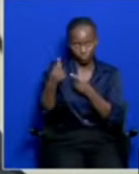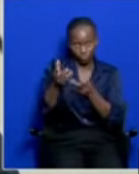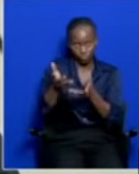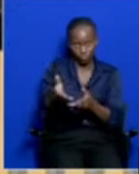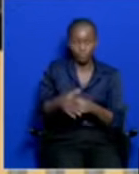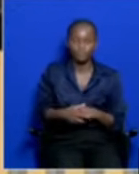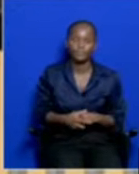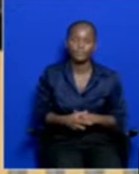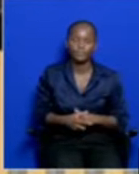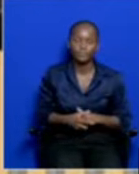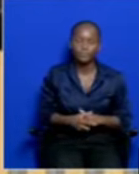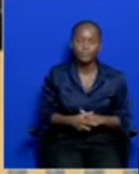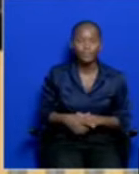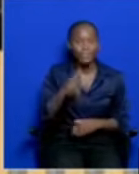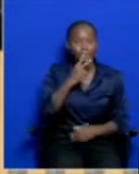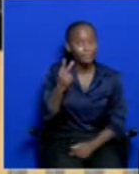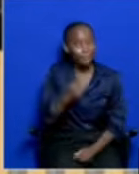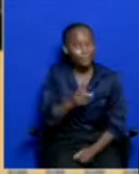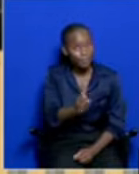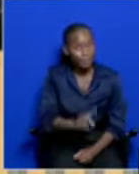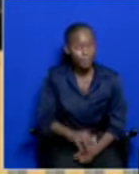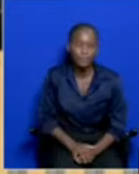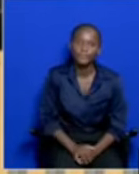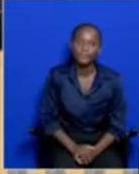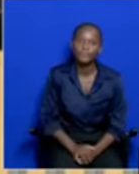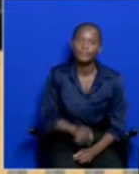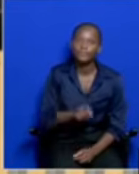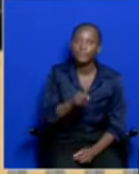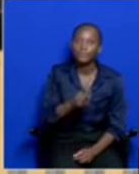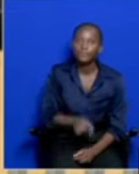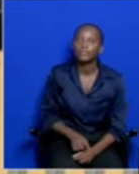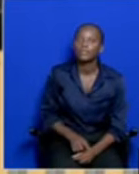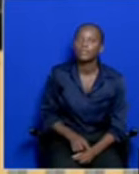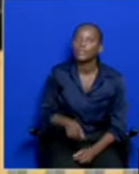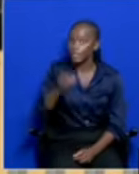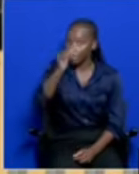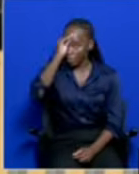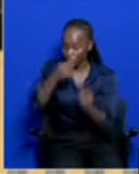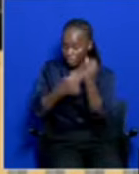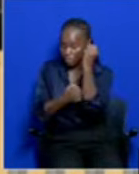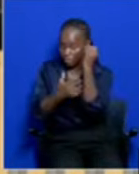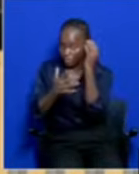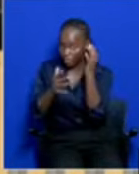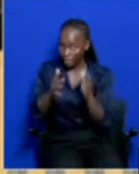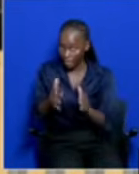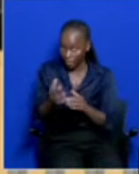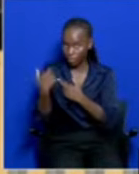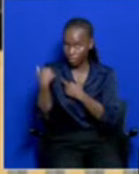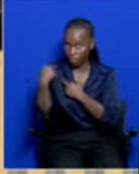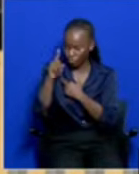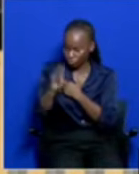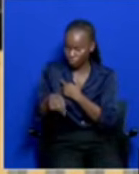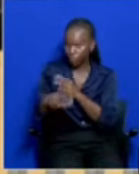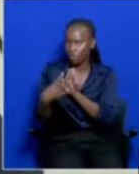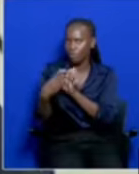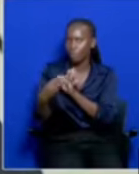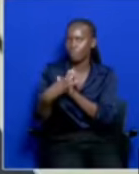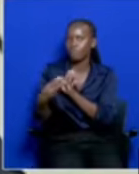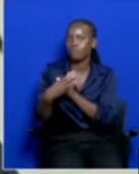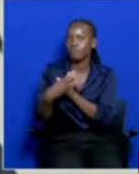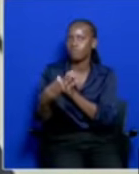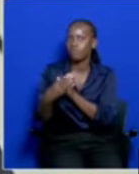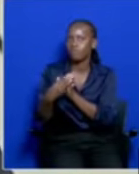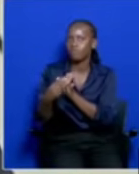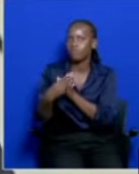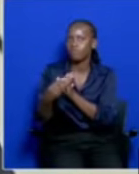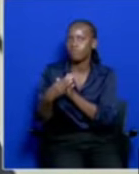was make copies of this documentation and keep it to herself in the